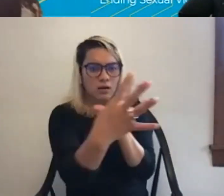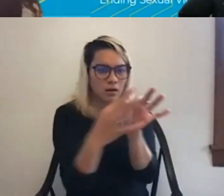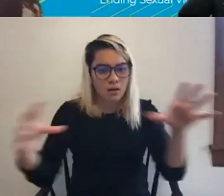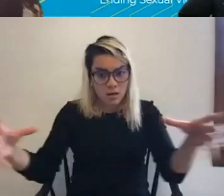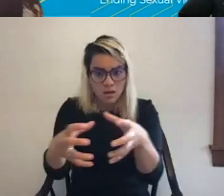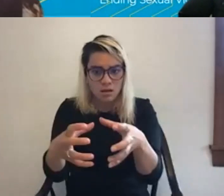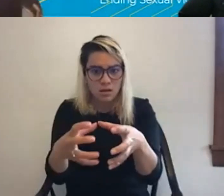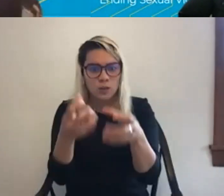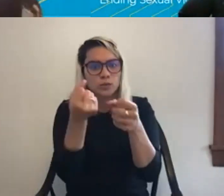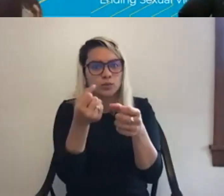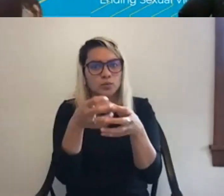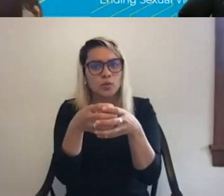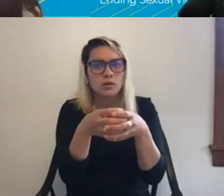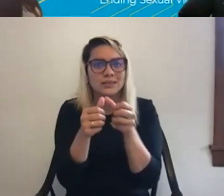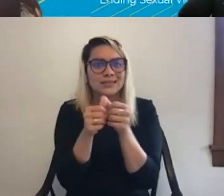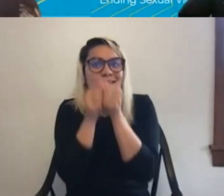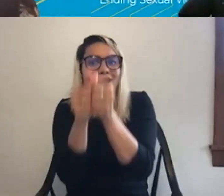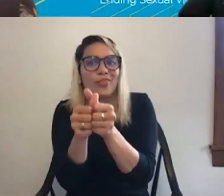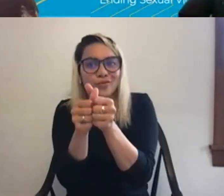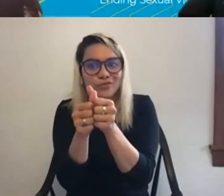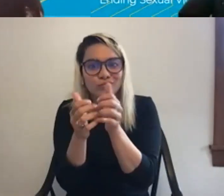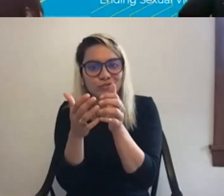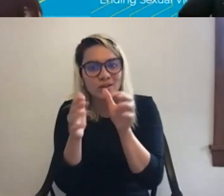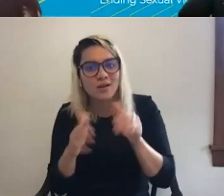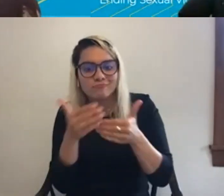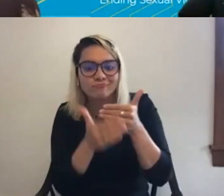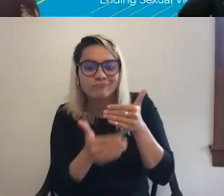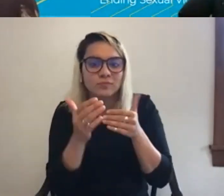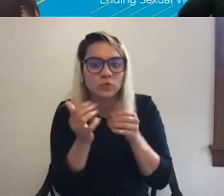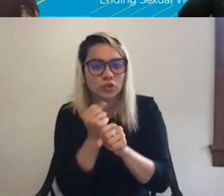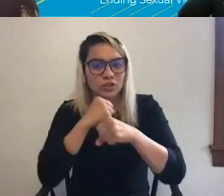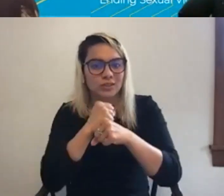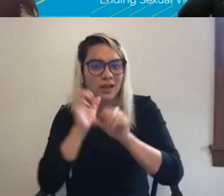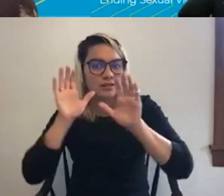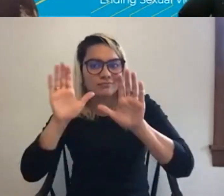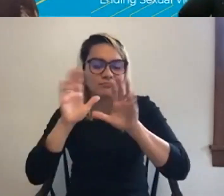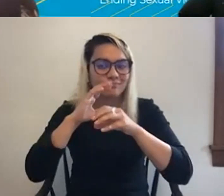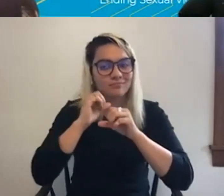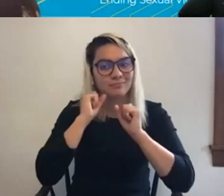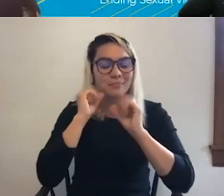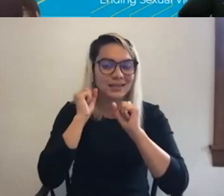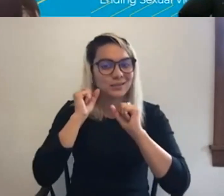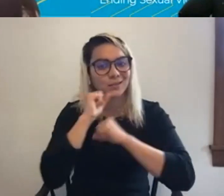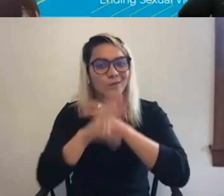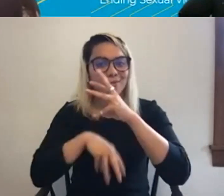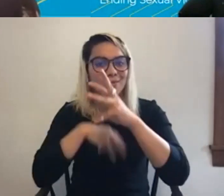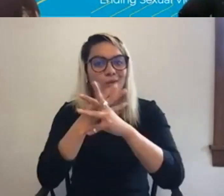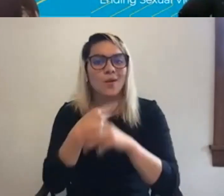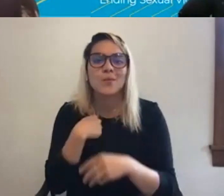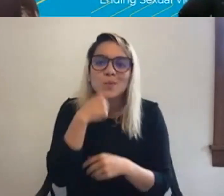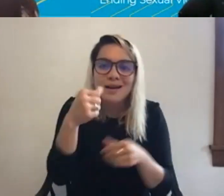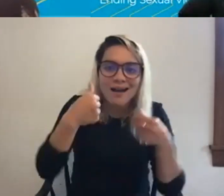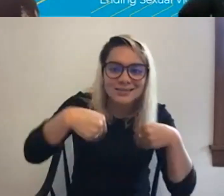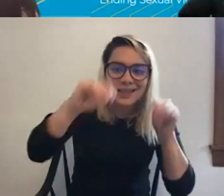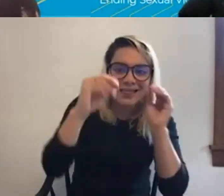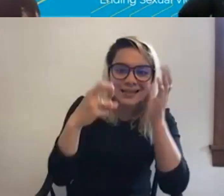world we're creating, the world we're building. We are not selling folks tickets to the Titanic, talking about everything's terrible, everything's bad, come